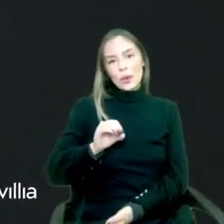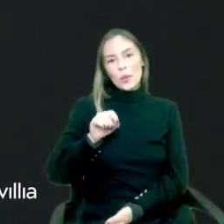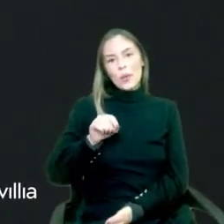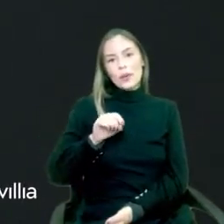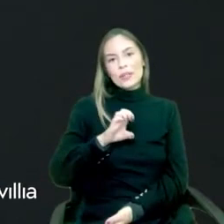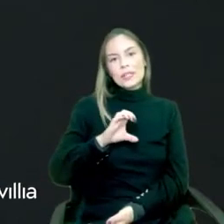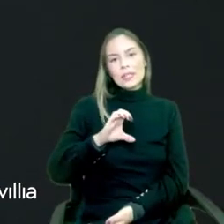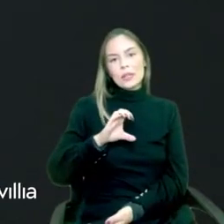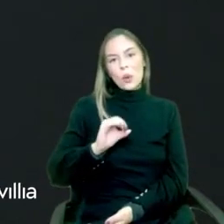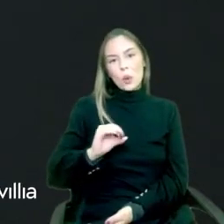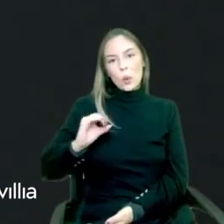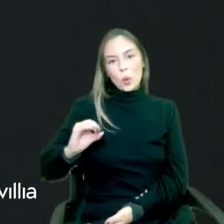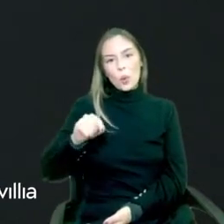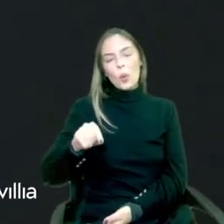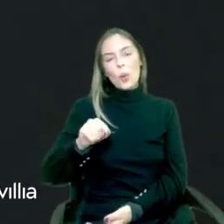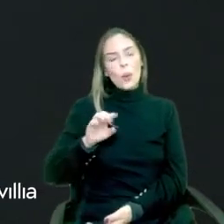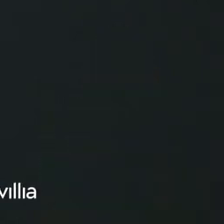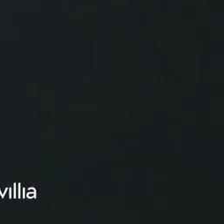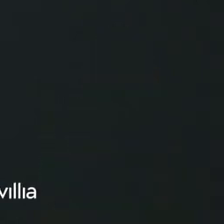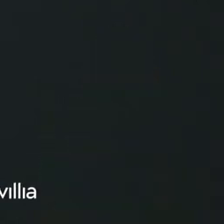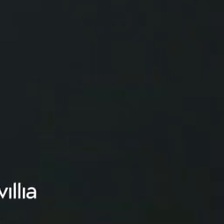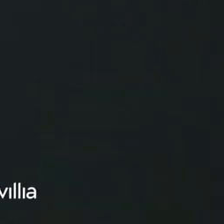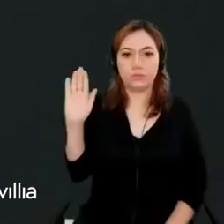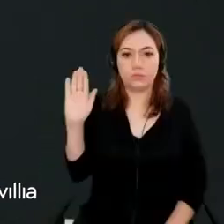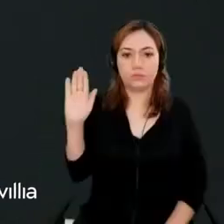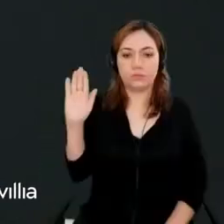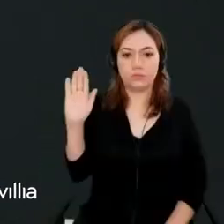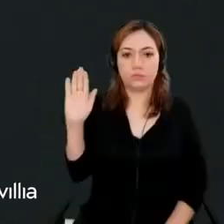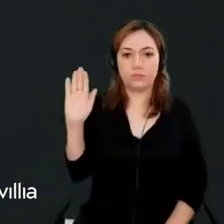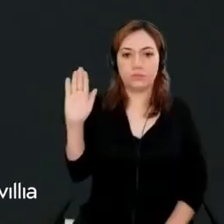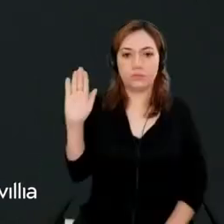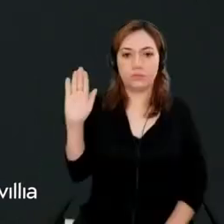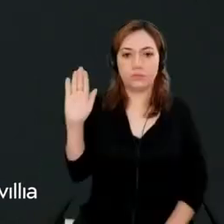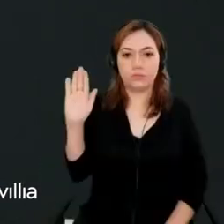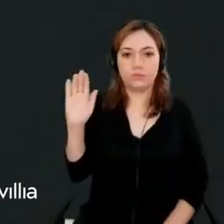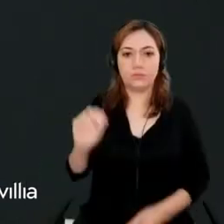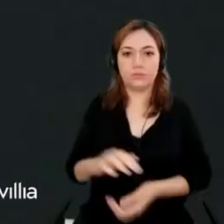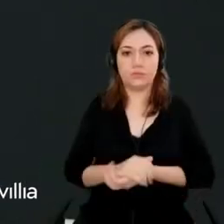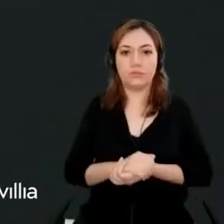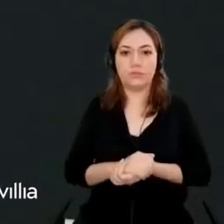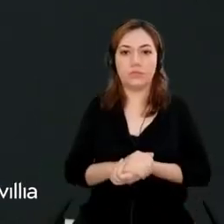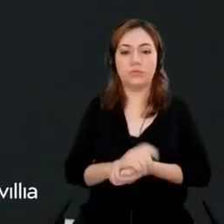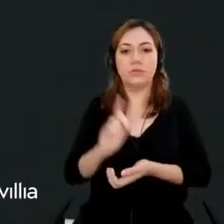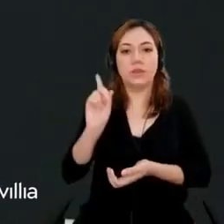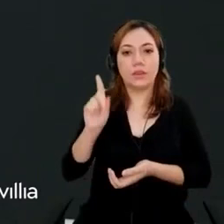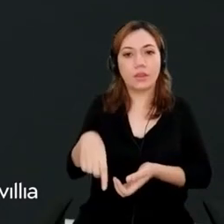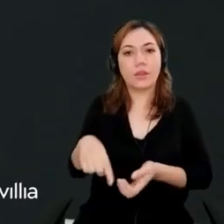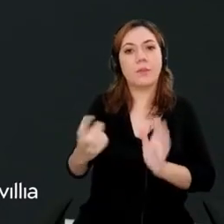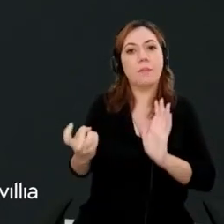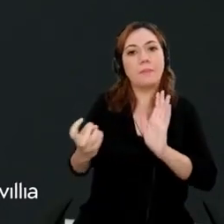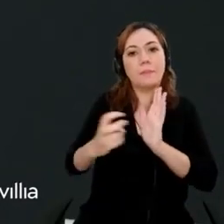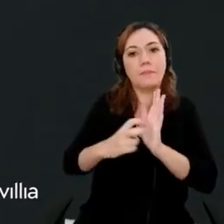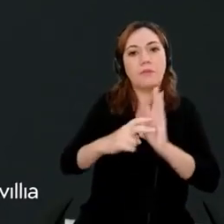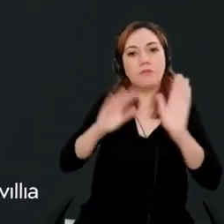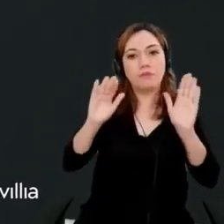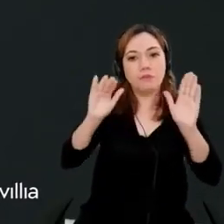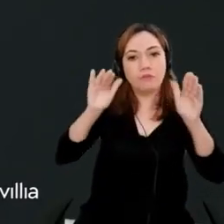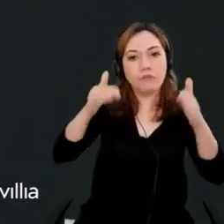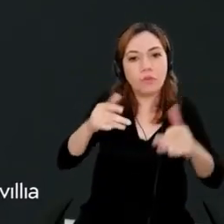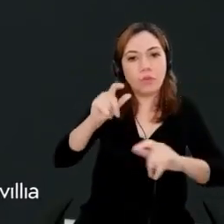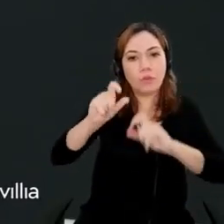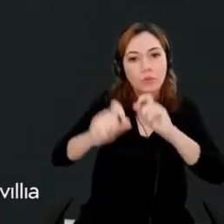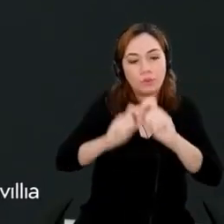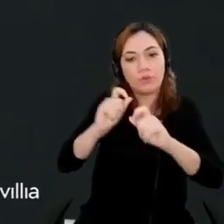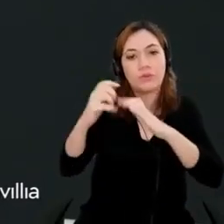Bank. BS2 is a bank focused on companies. We have a huge portfolio of products like